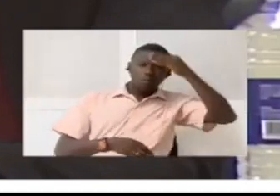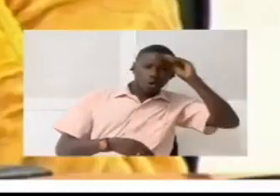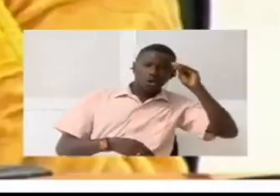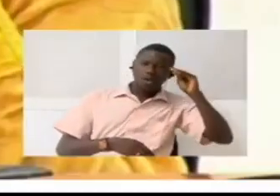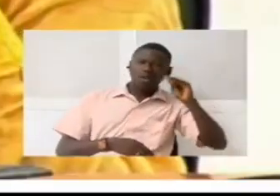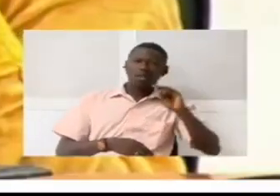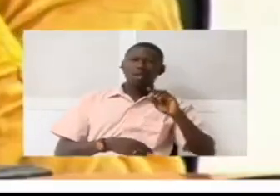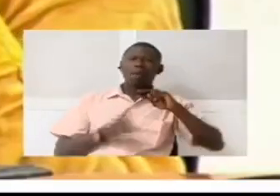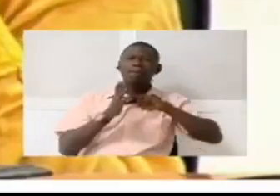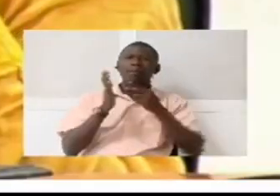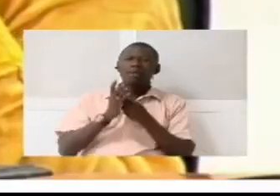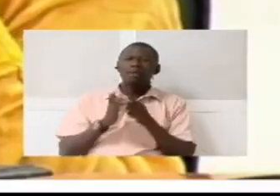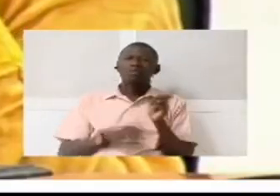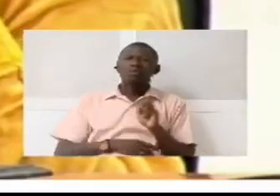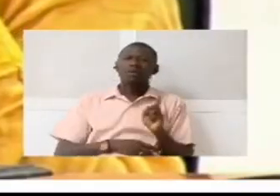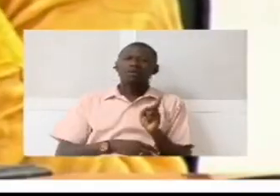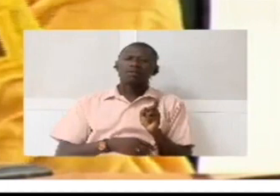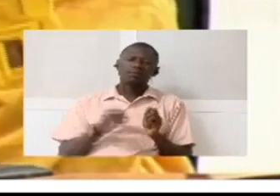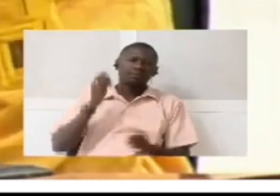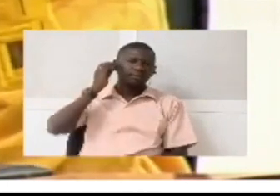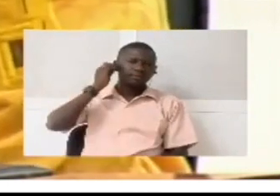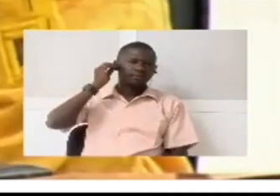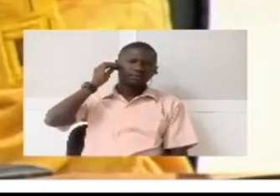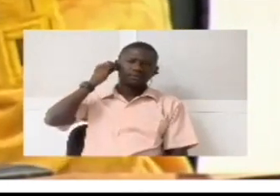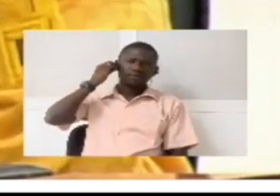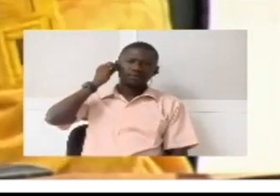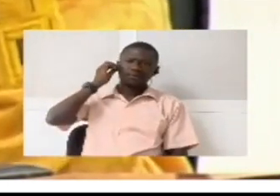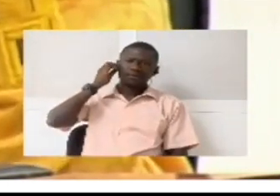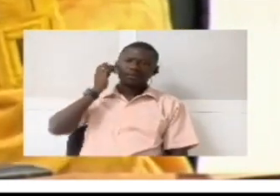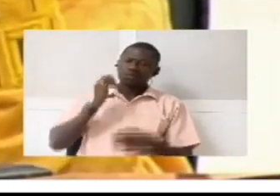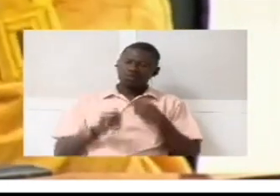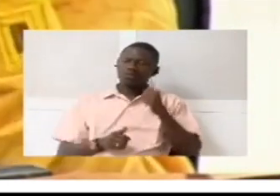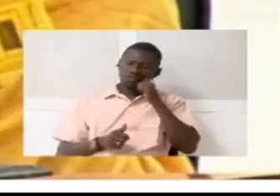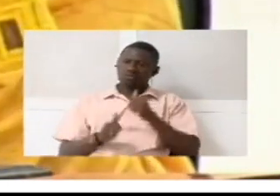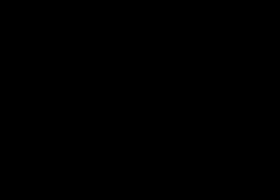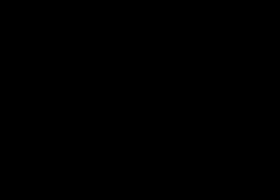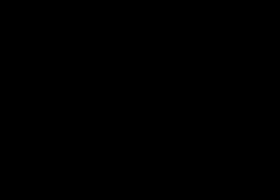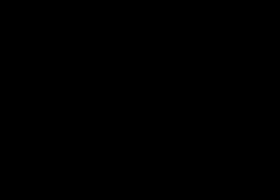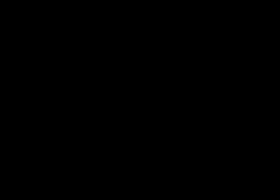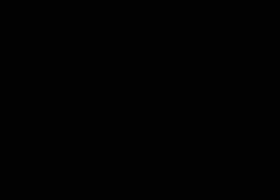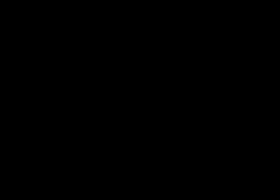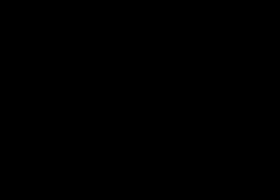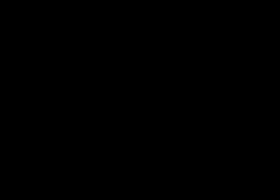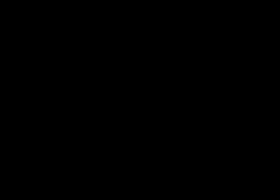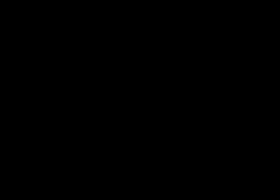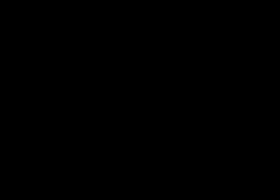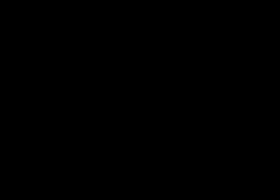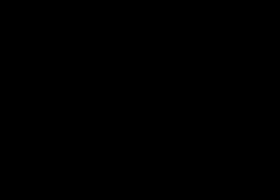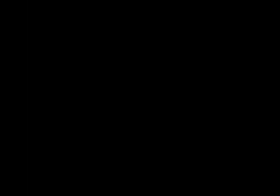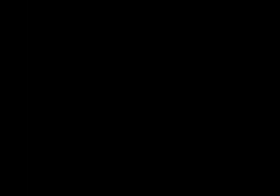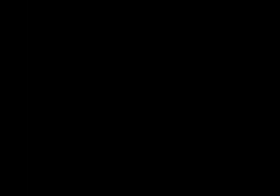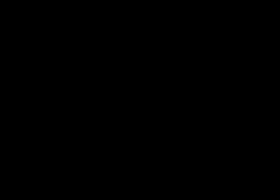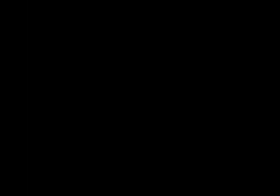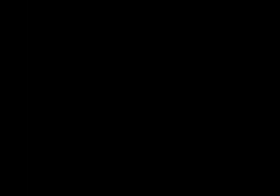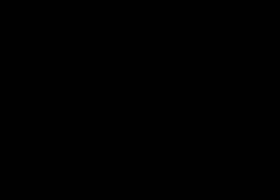So hene moy won boy am. Lolo num teki. Odlem la. Was this ugly? Again, not a